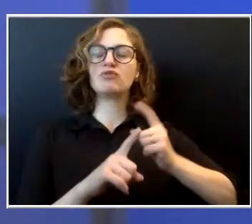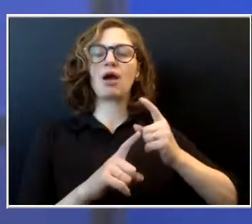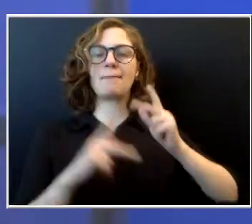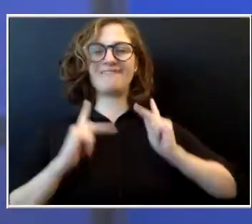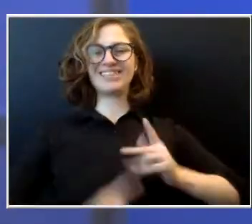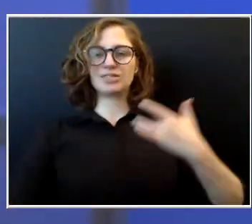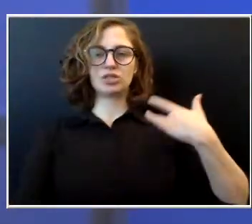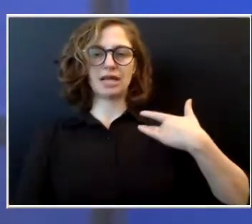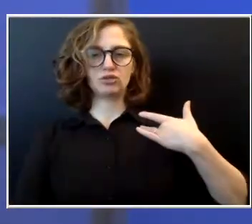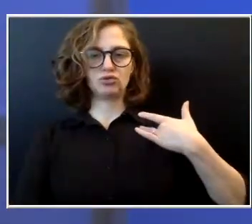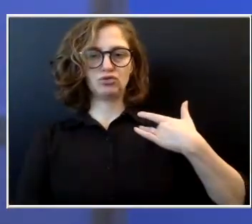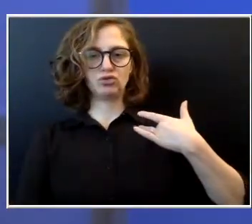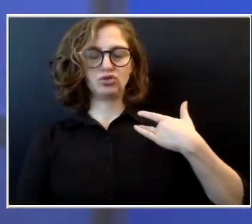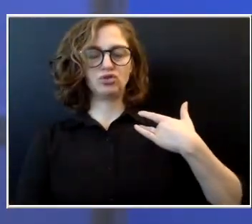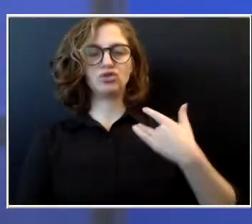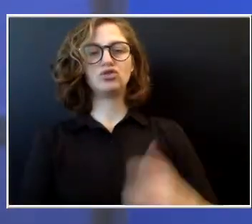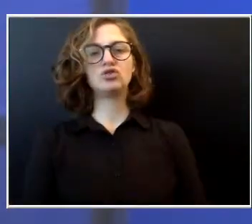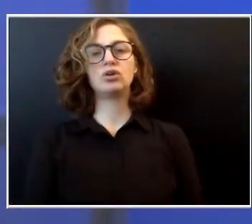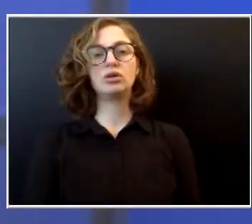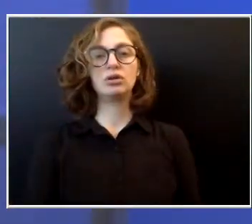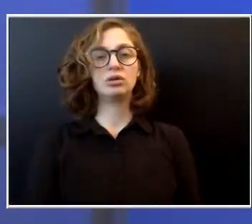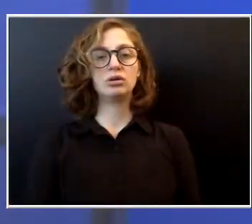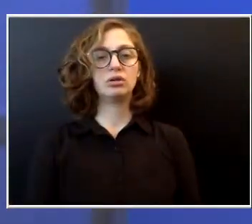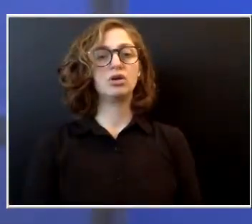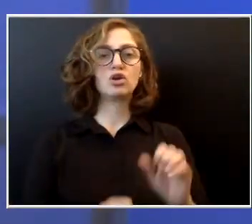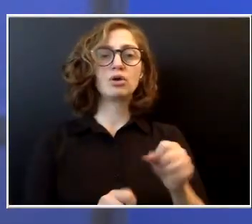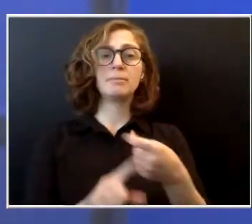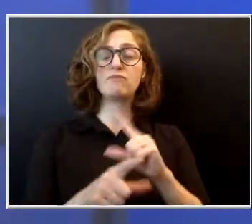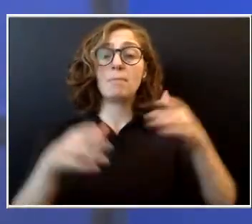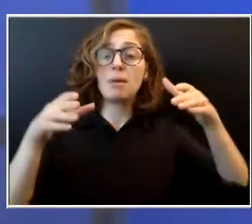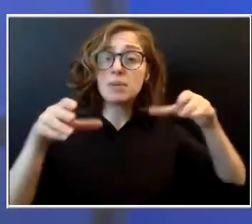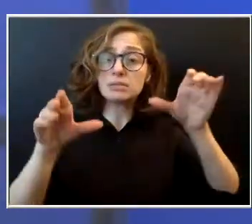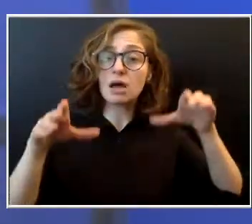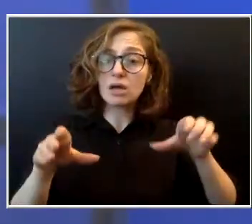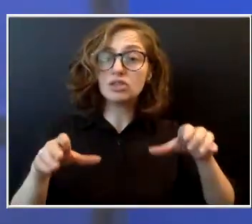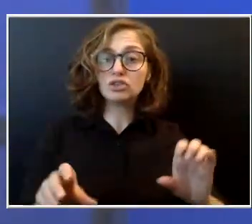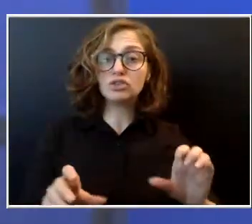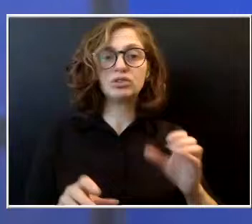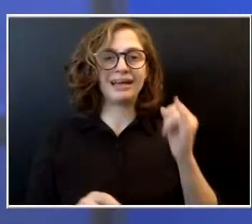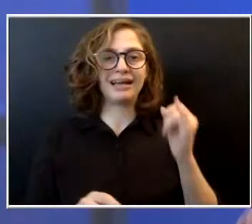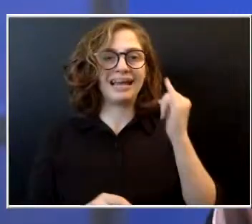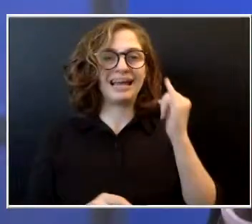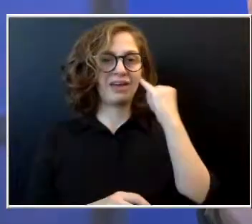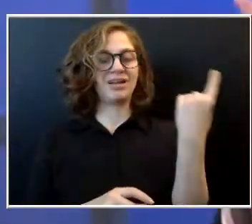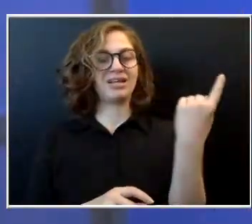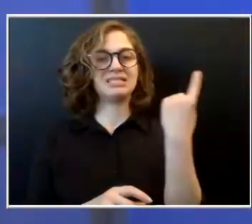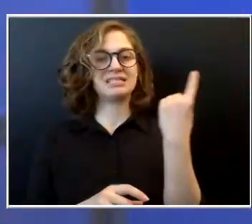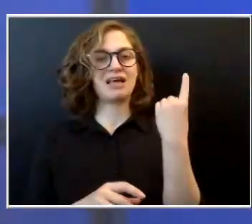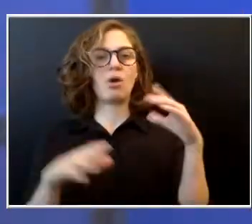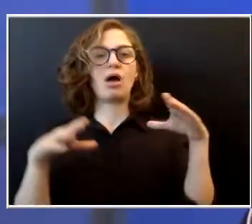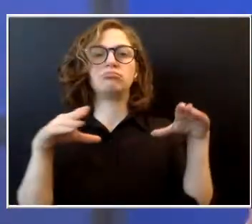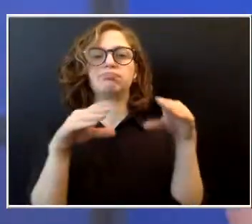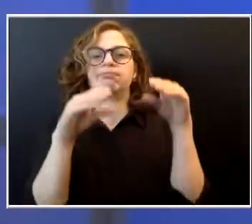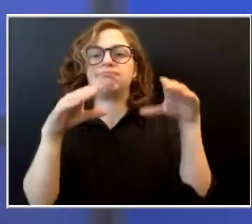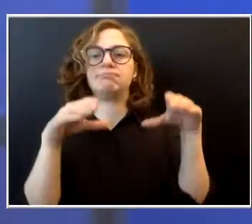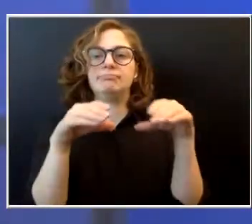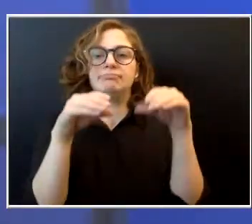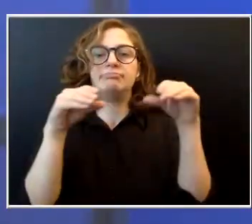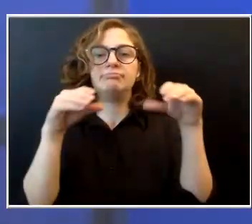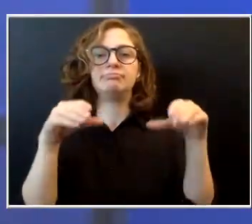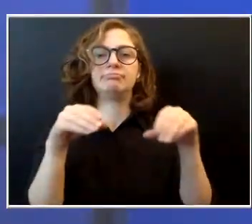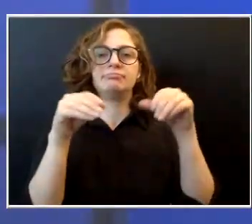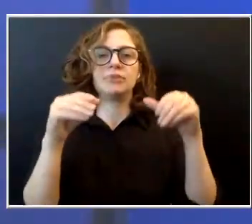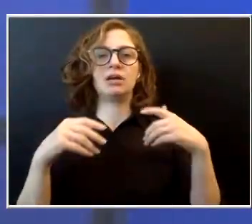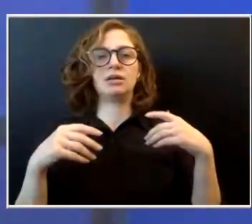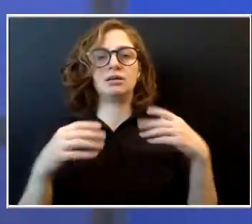and it can be from a massage. You know, if somebody comes up that you don't know behind you and kind of is rubbing your shoulders, you get that kind of just dump of like,